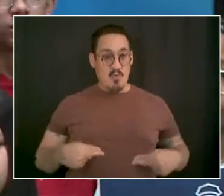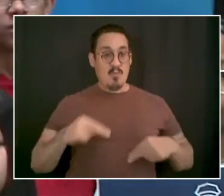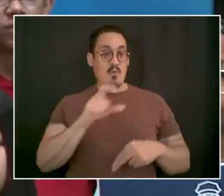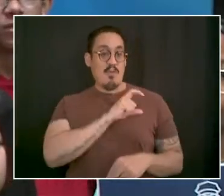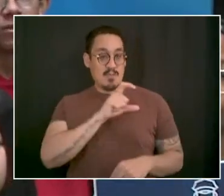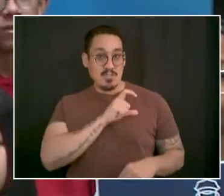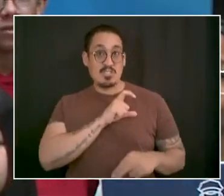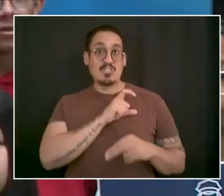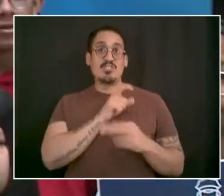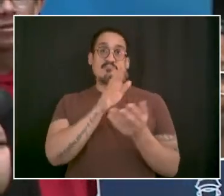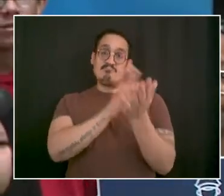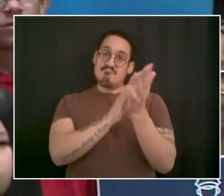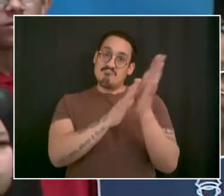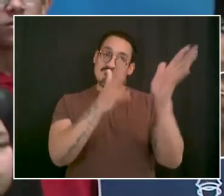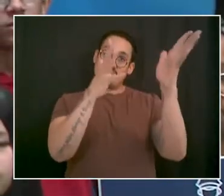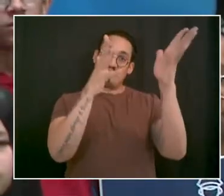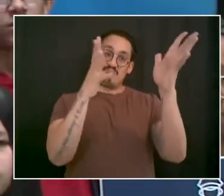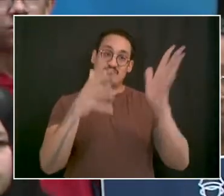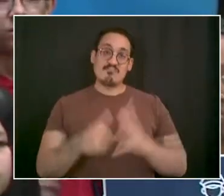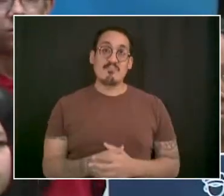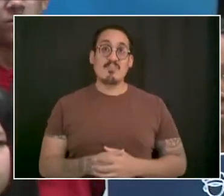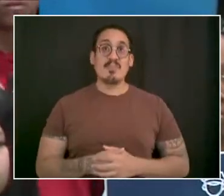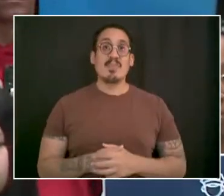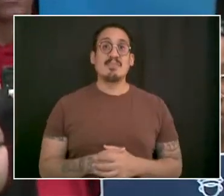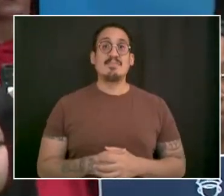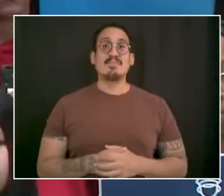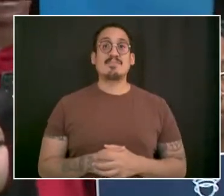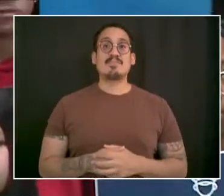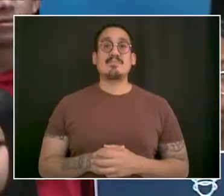Commissioner Tisch. I know she's here somewhere.